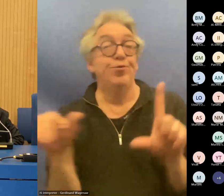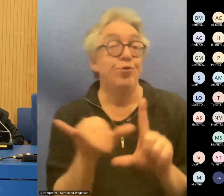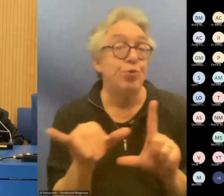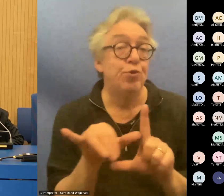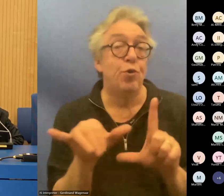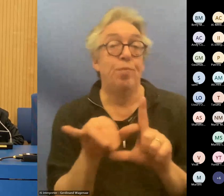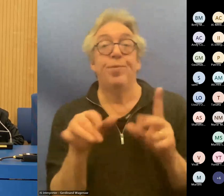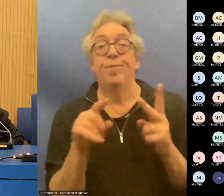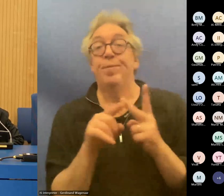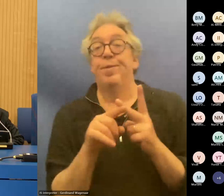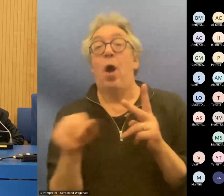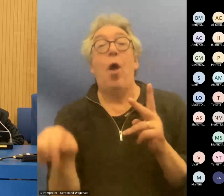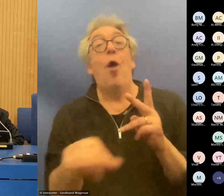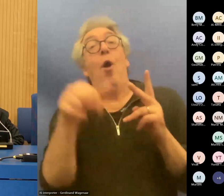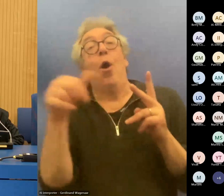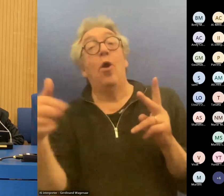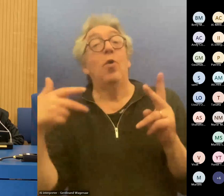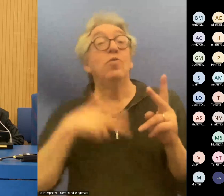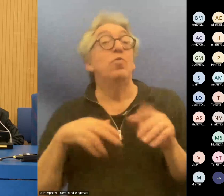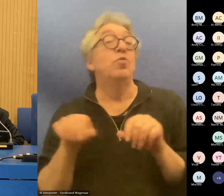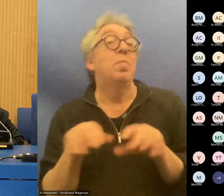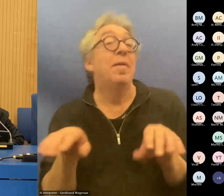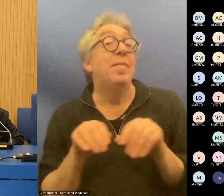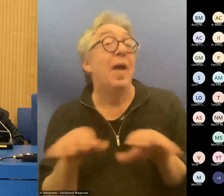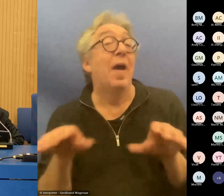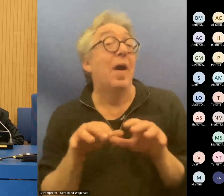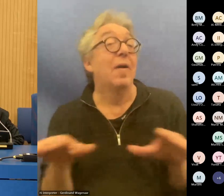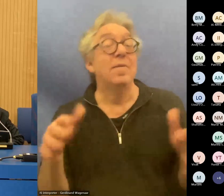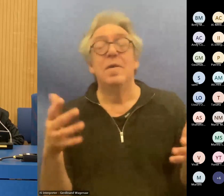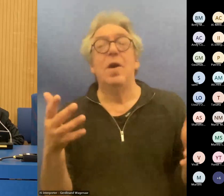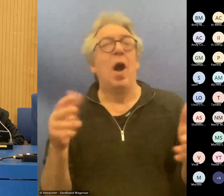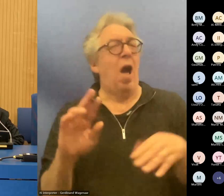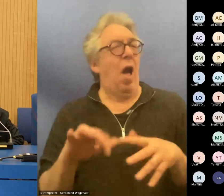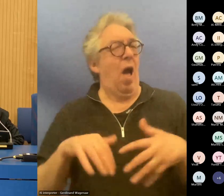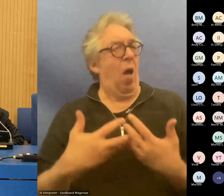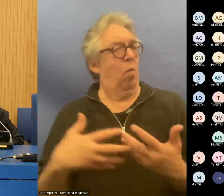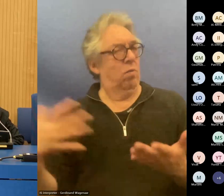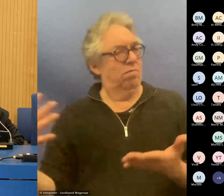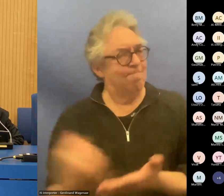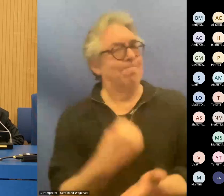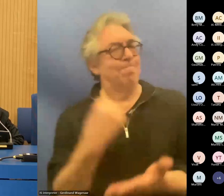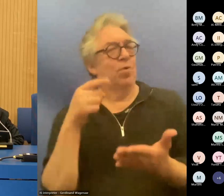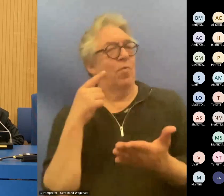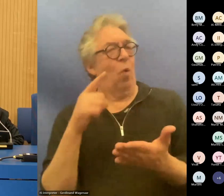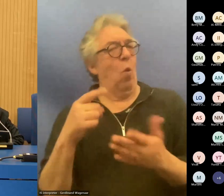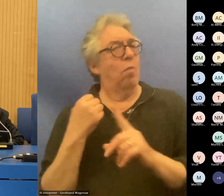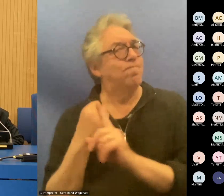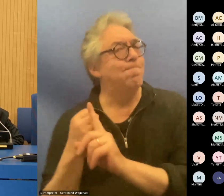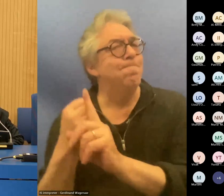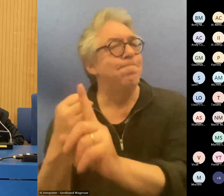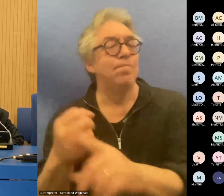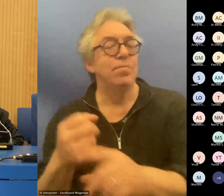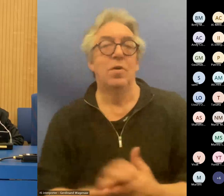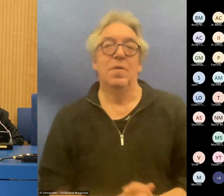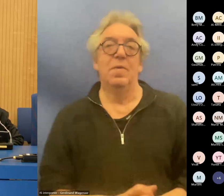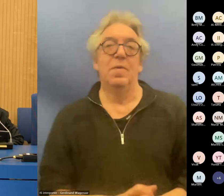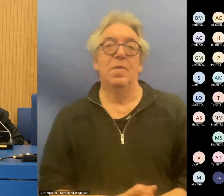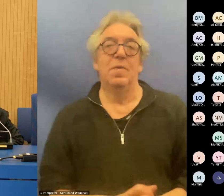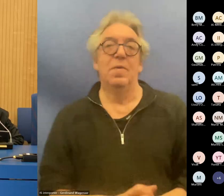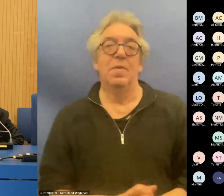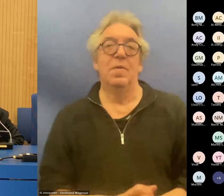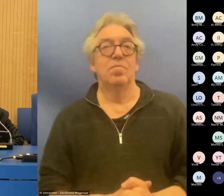other digital channels to drive the mission forward. And this is very important for us because when I talk to